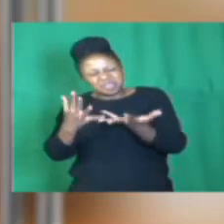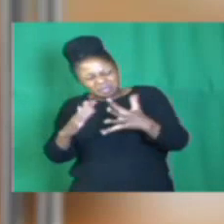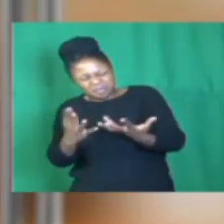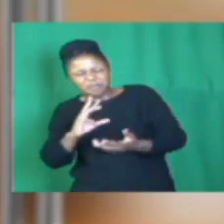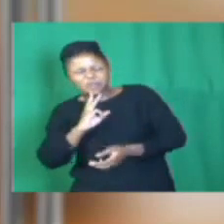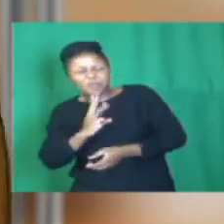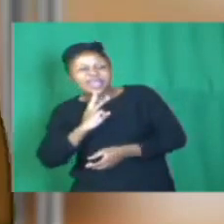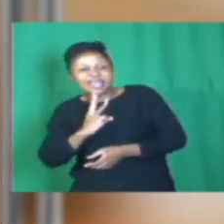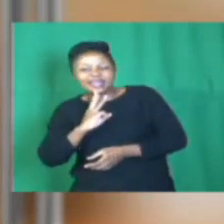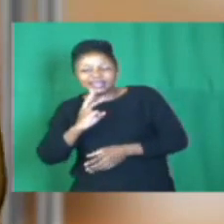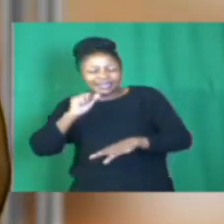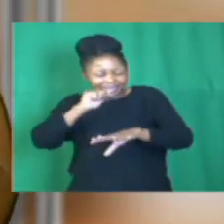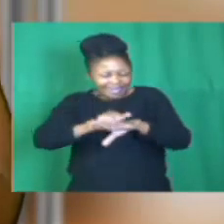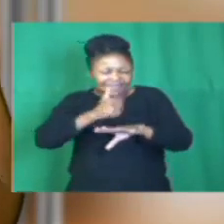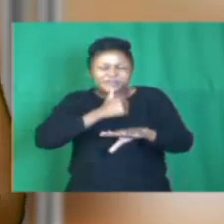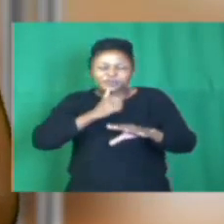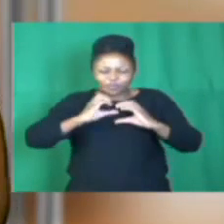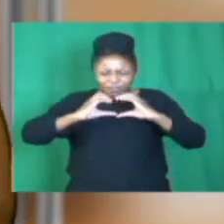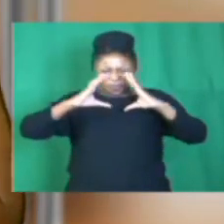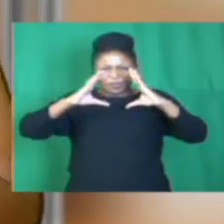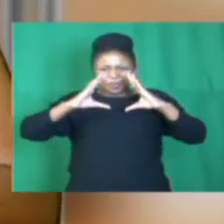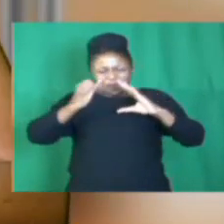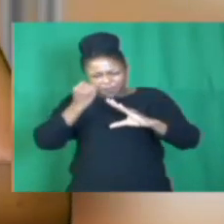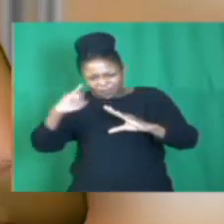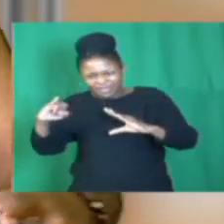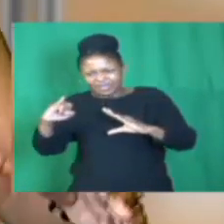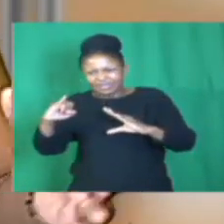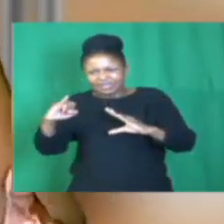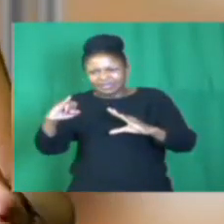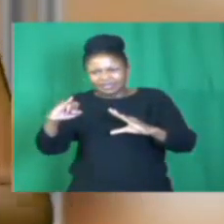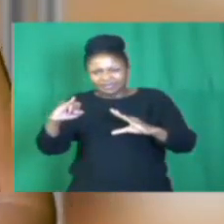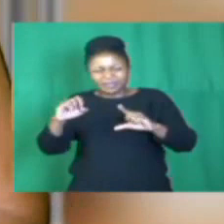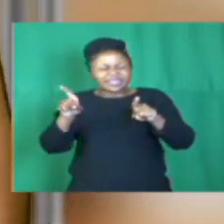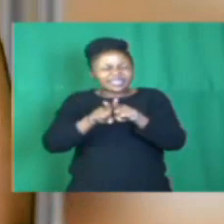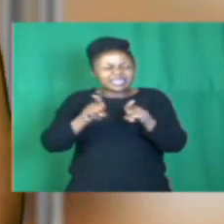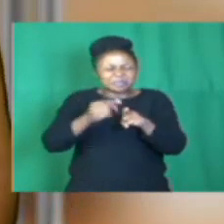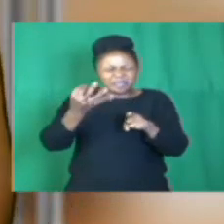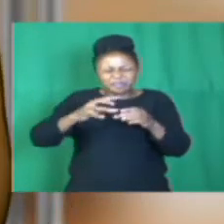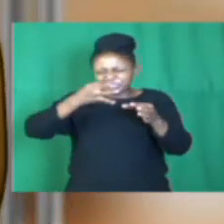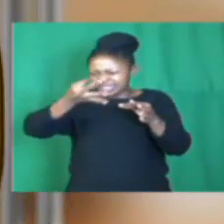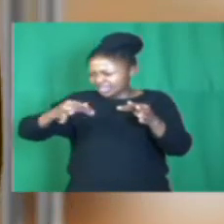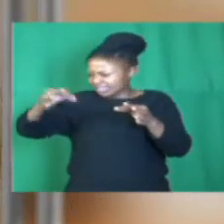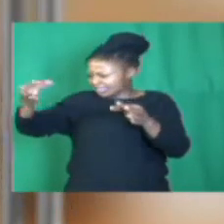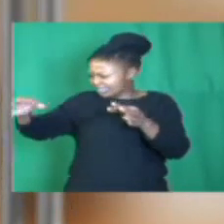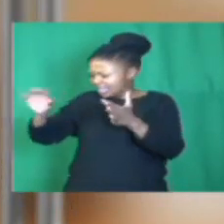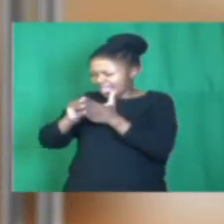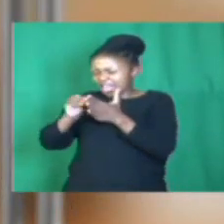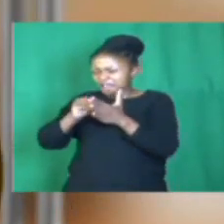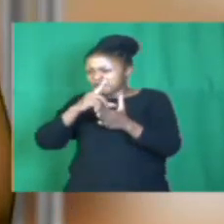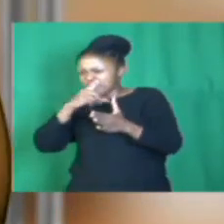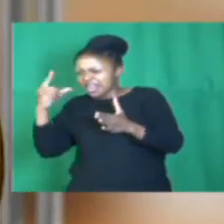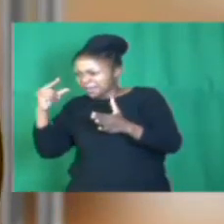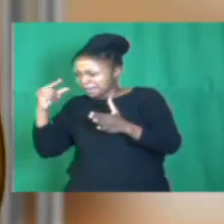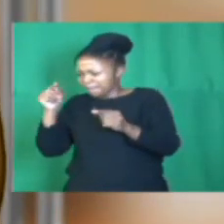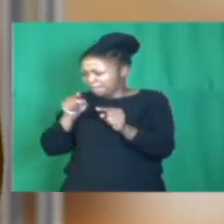letter. Even if that proper noun appears in the middle of a sentence, of course, the rules of